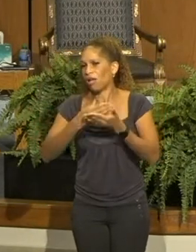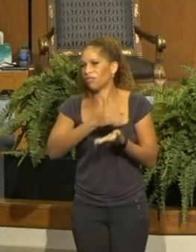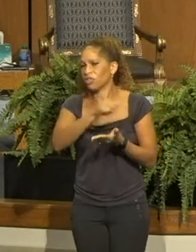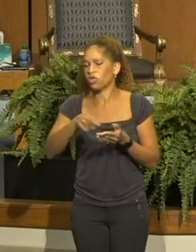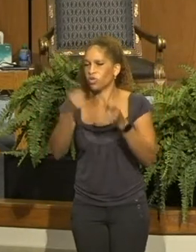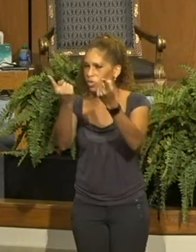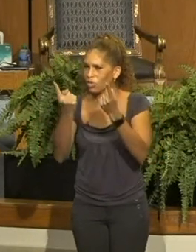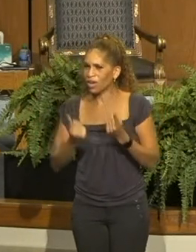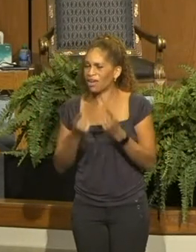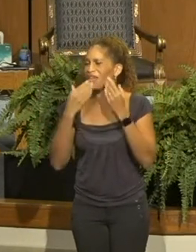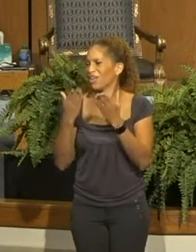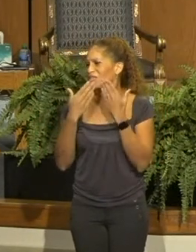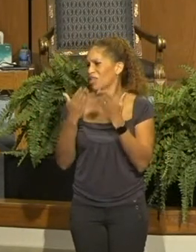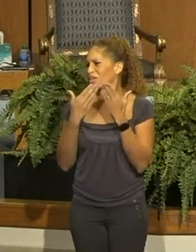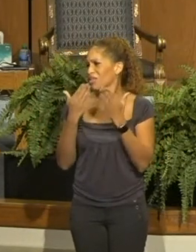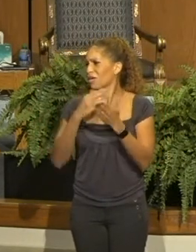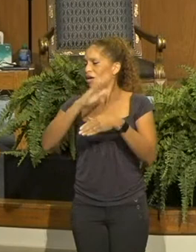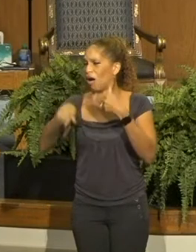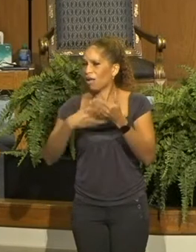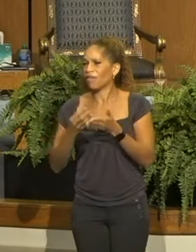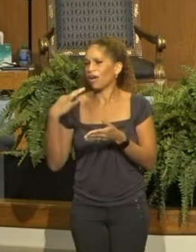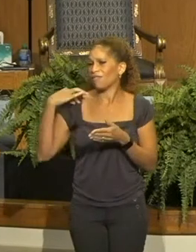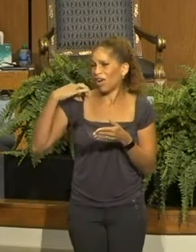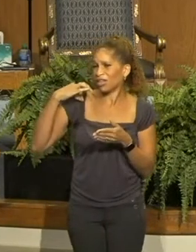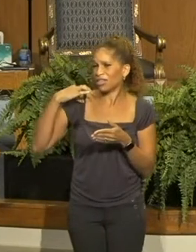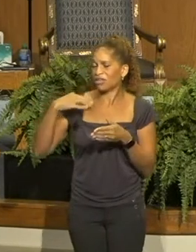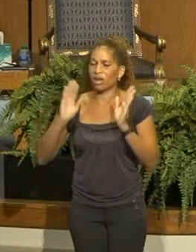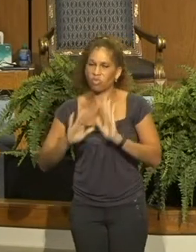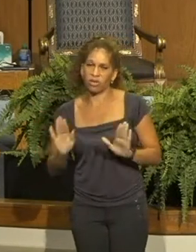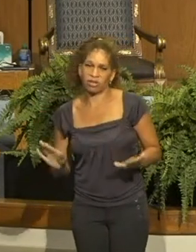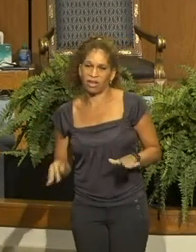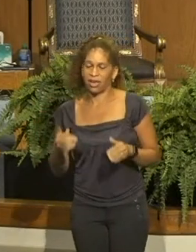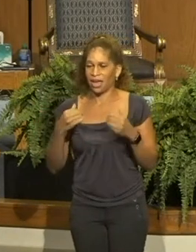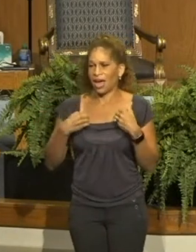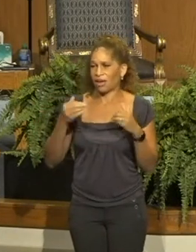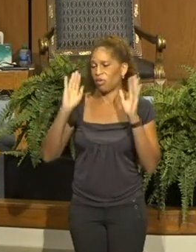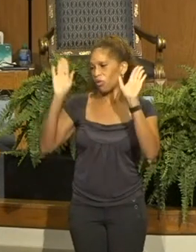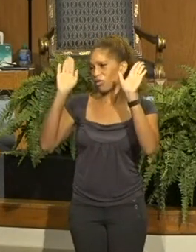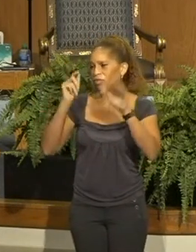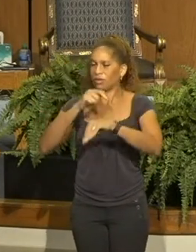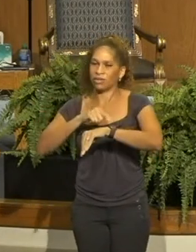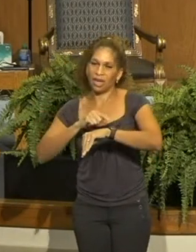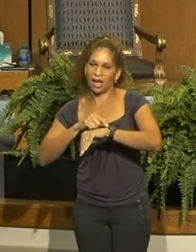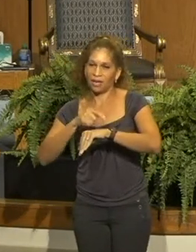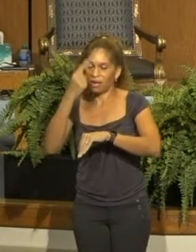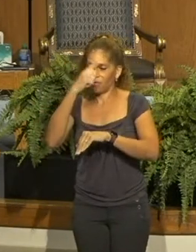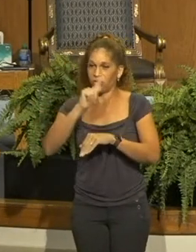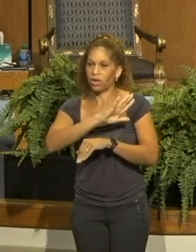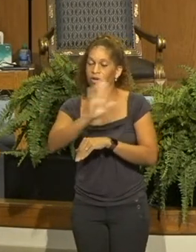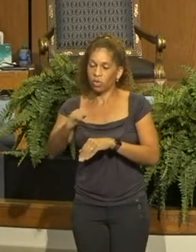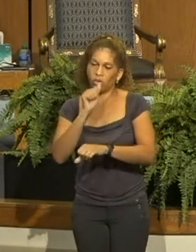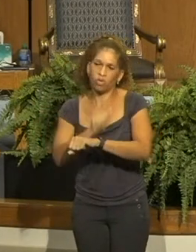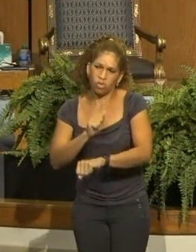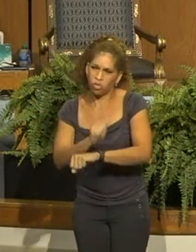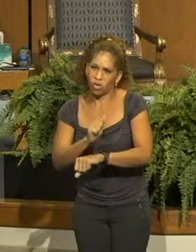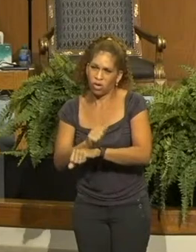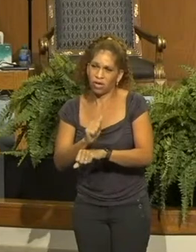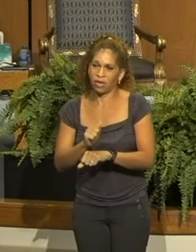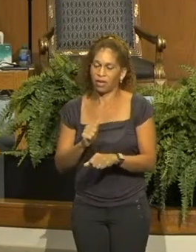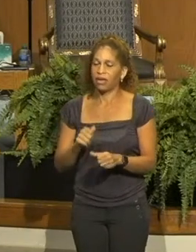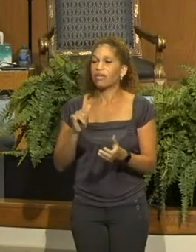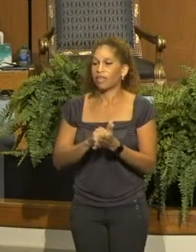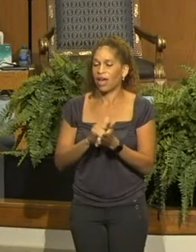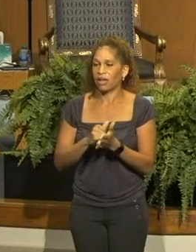amen. Thank you so much to all of our volunteers. Our kids had an amazing time. For your effort for that, we give God